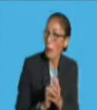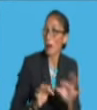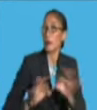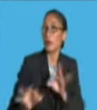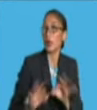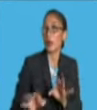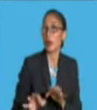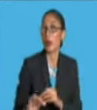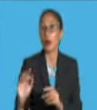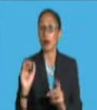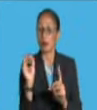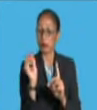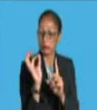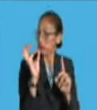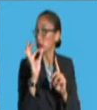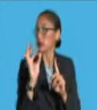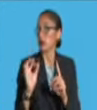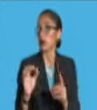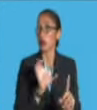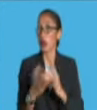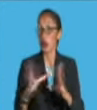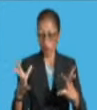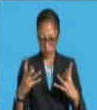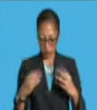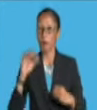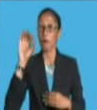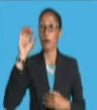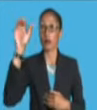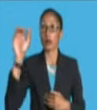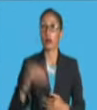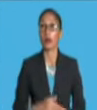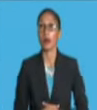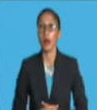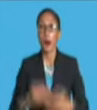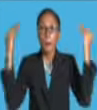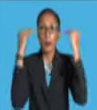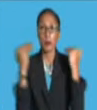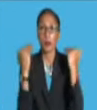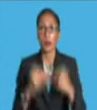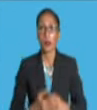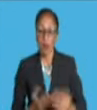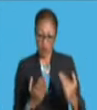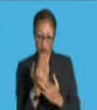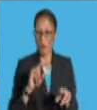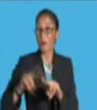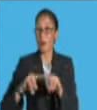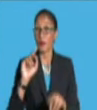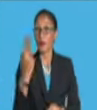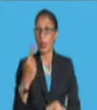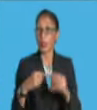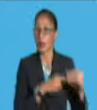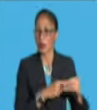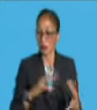of our country's unique culture is maintained, we should also embrace the future. Madam Speaker, through Fiji Fest leadership, we